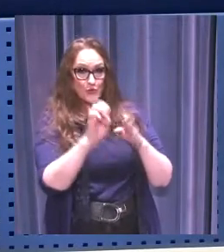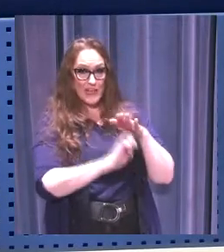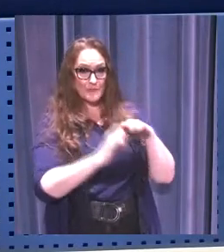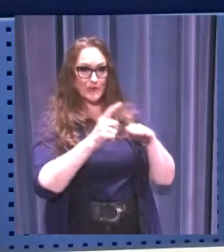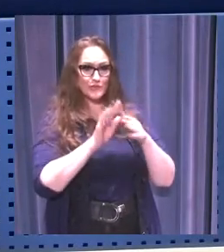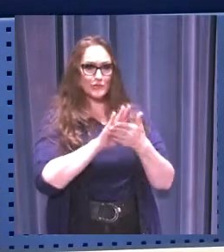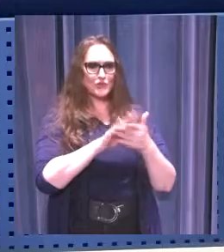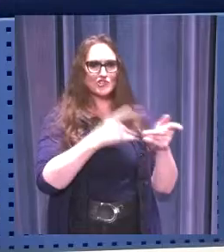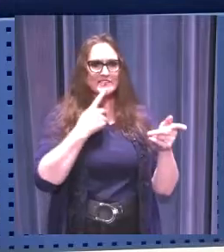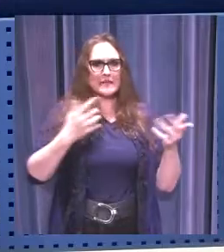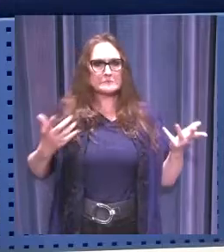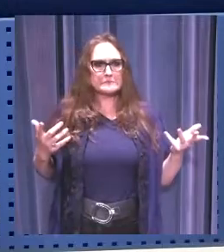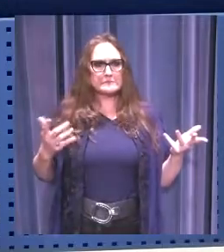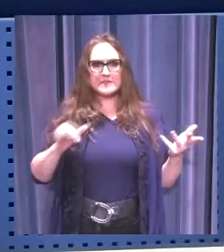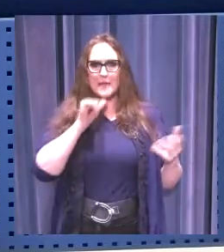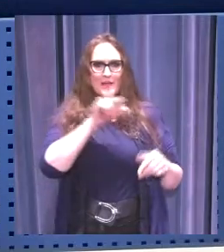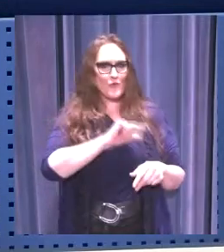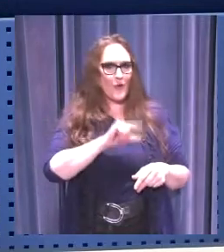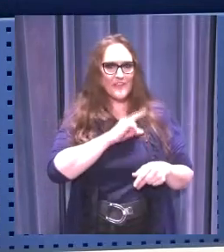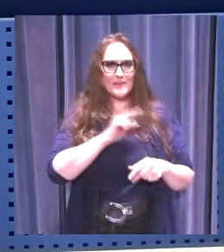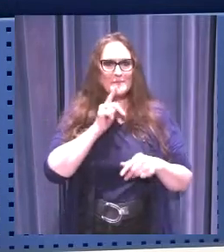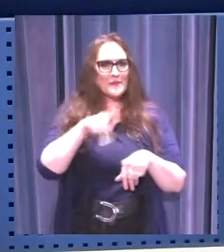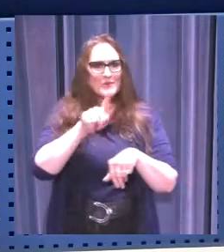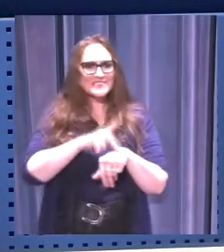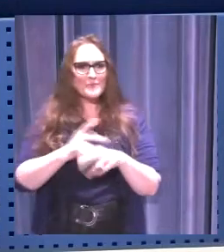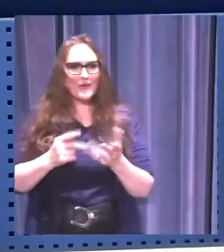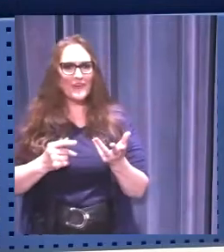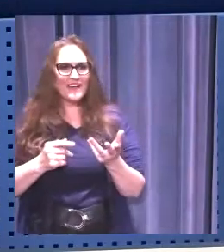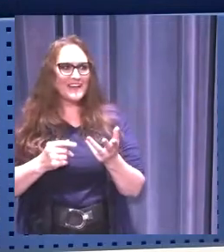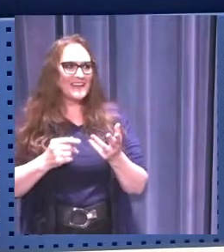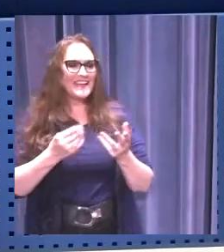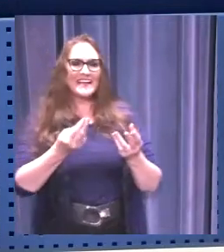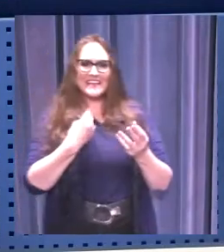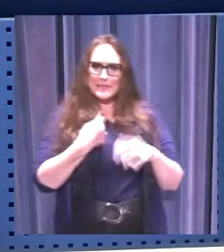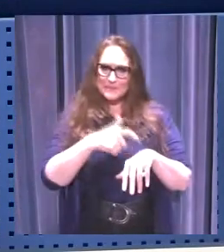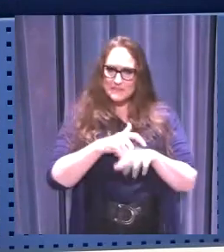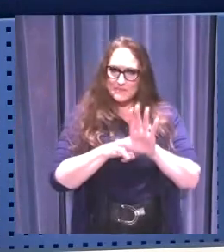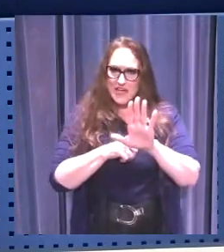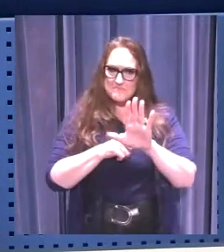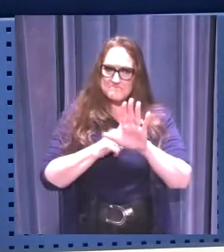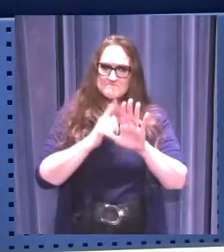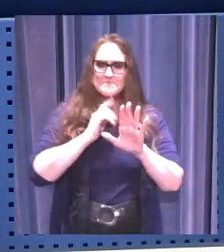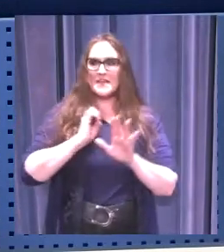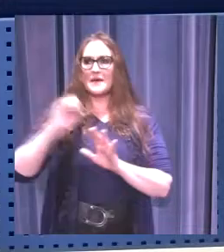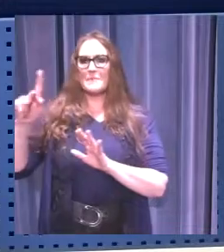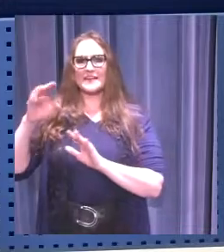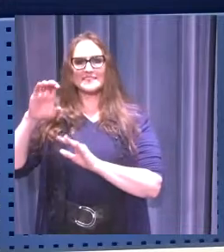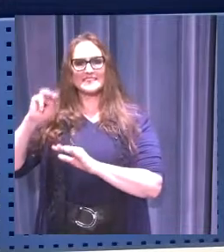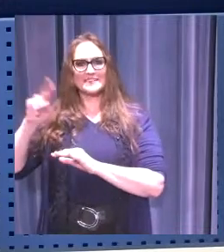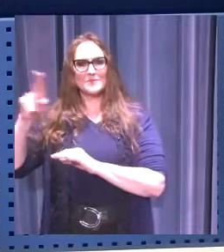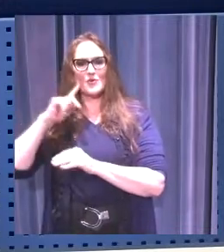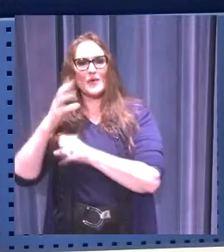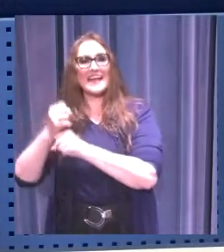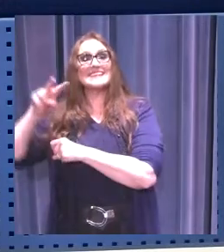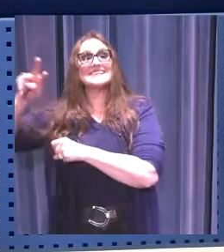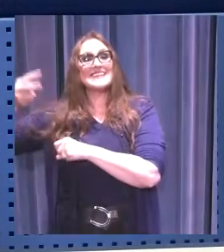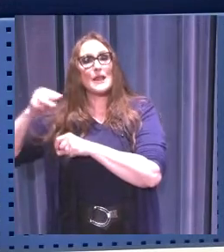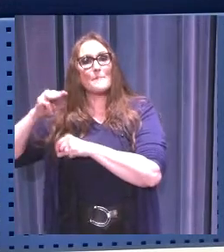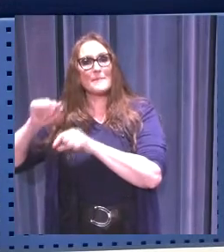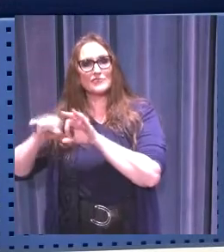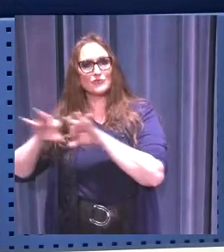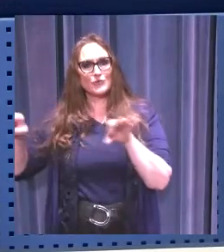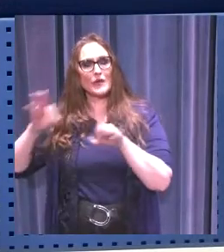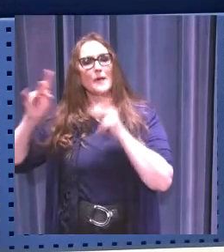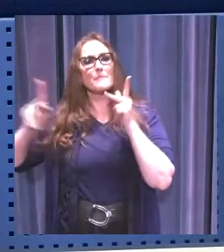said, I'm not qualified to be a principal, give me some time. Went back to Central Michigan, got a 2nd master's degree in